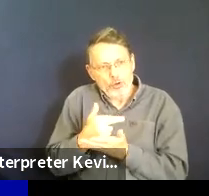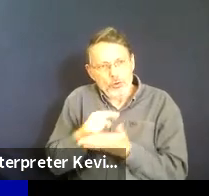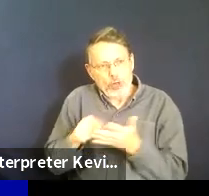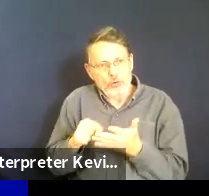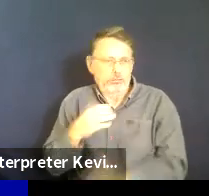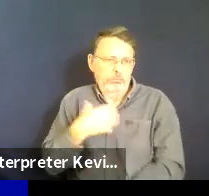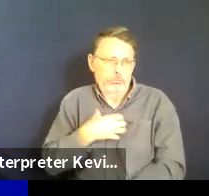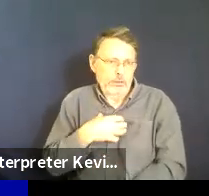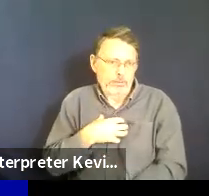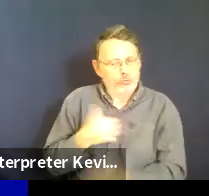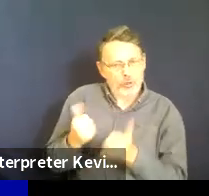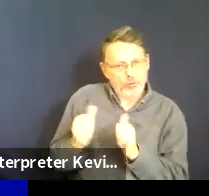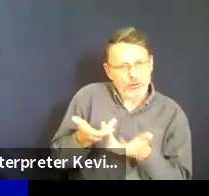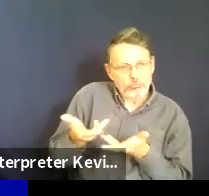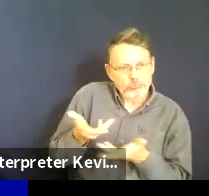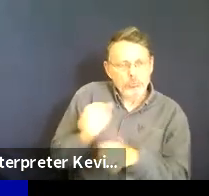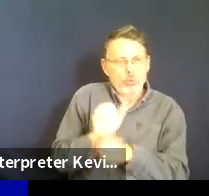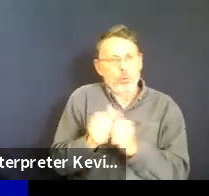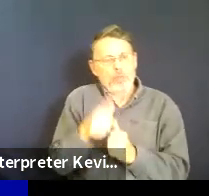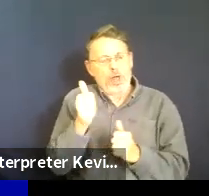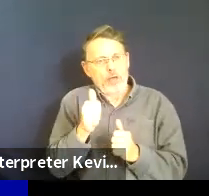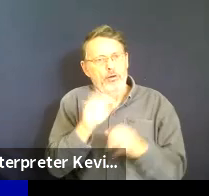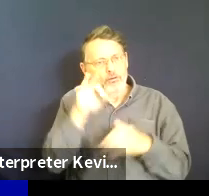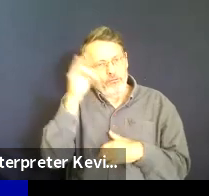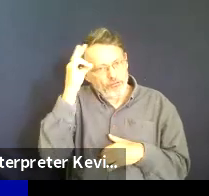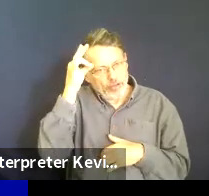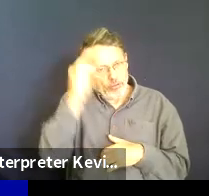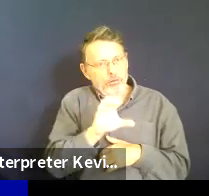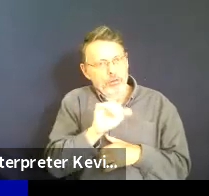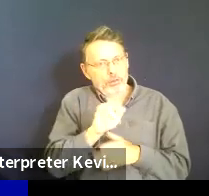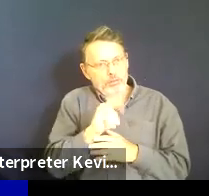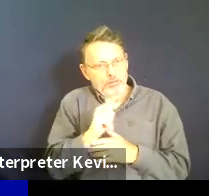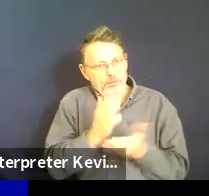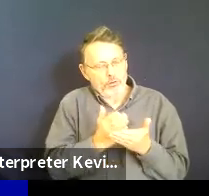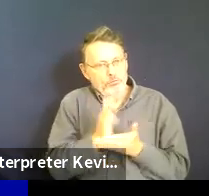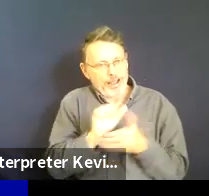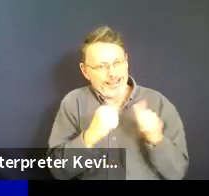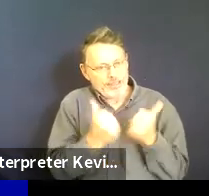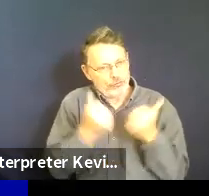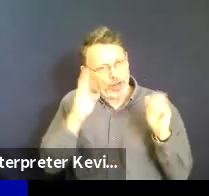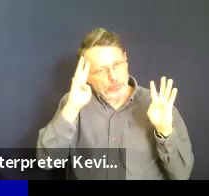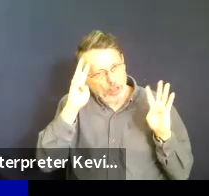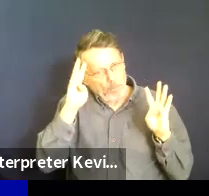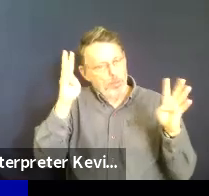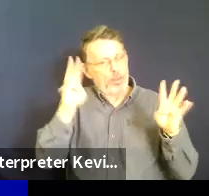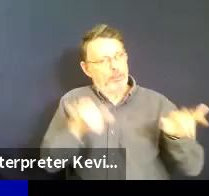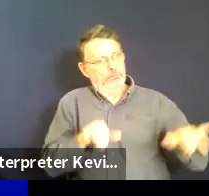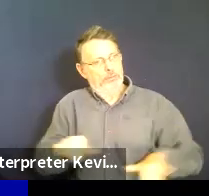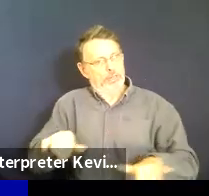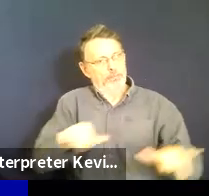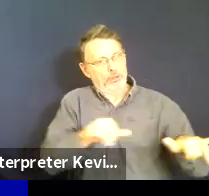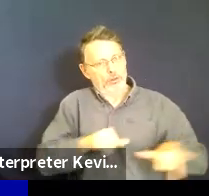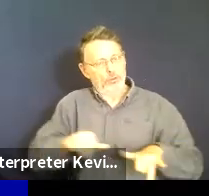complaints and work with other federal civil rights agencies to come up with a unified response to those kind